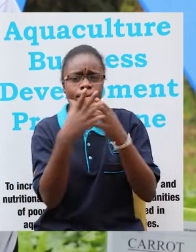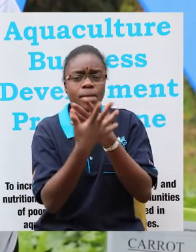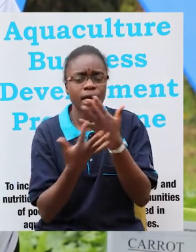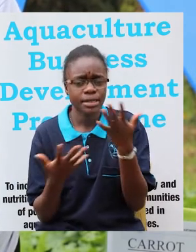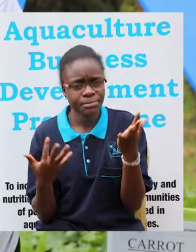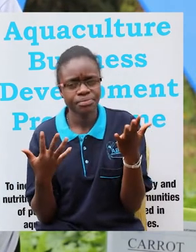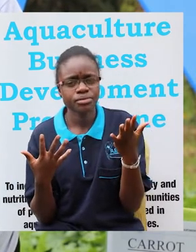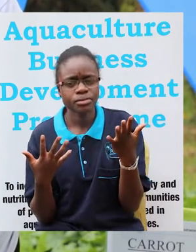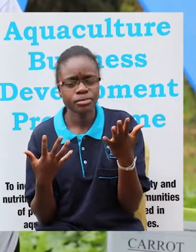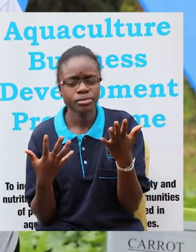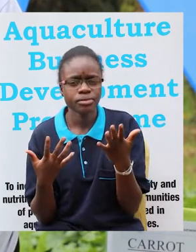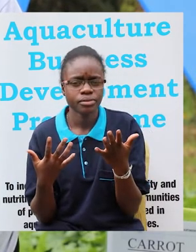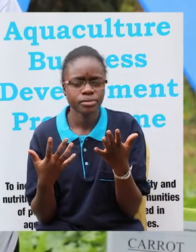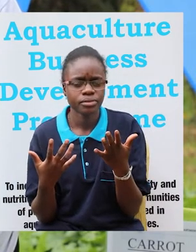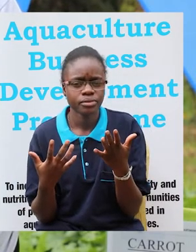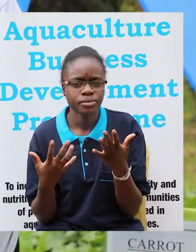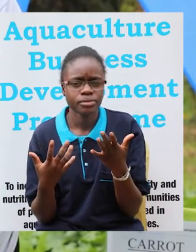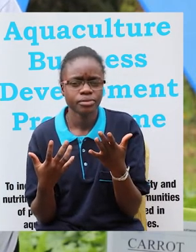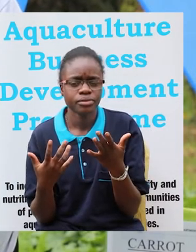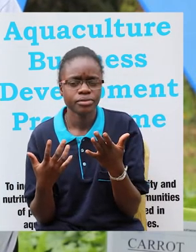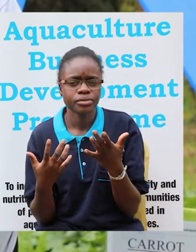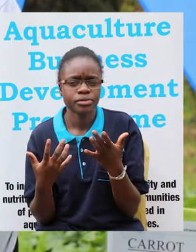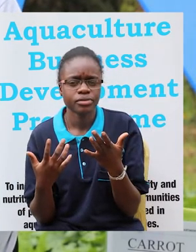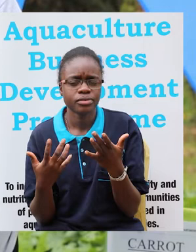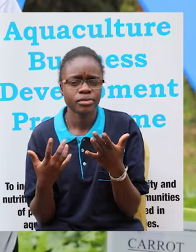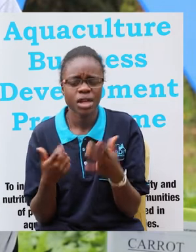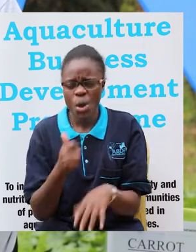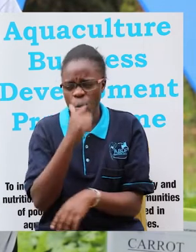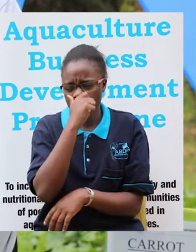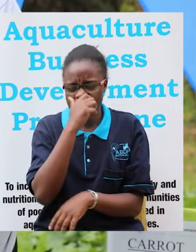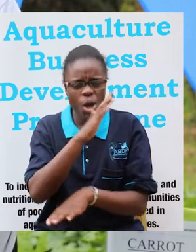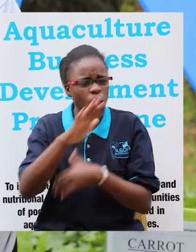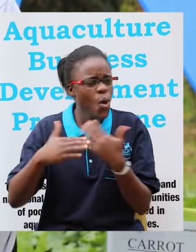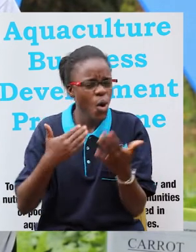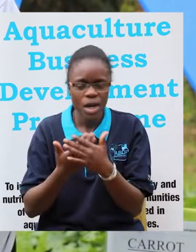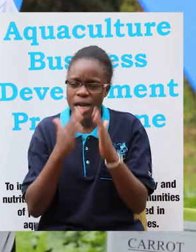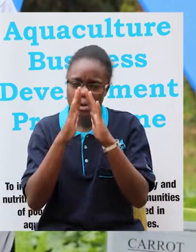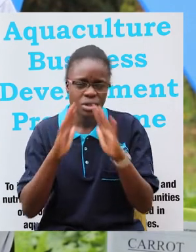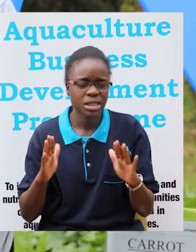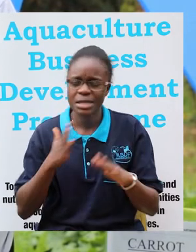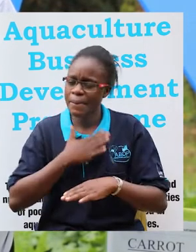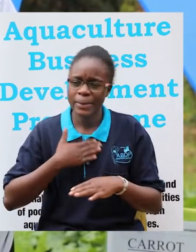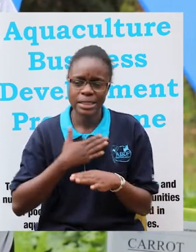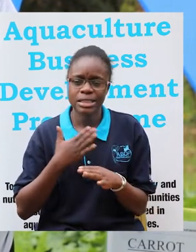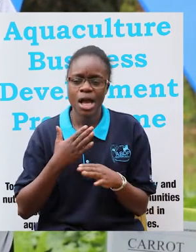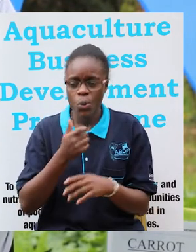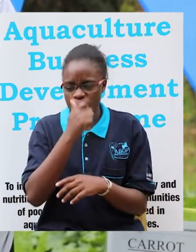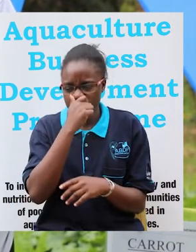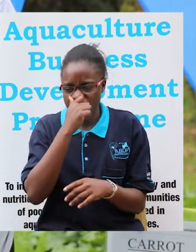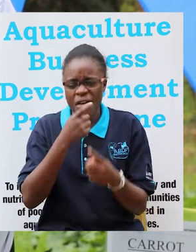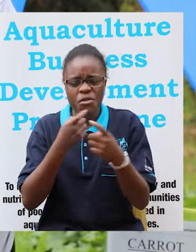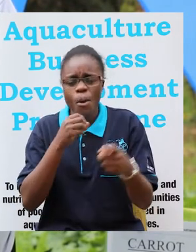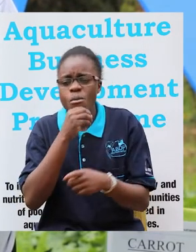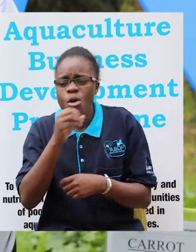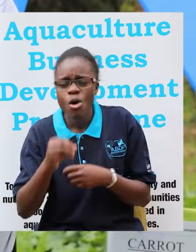in different food groups for dietary diversity. We wish to see all our household, from